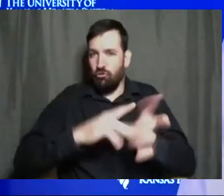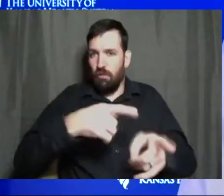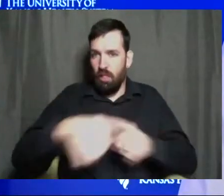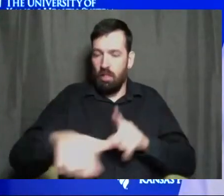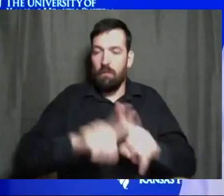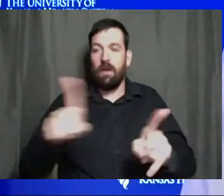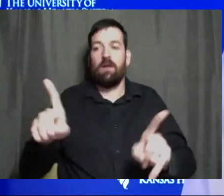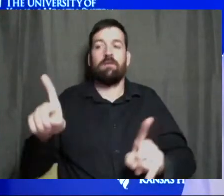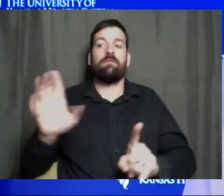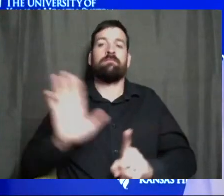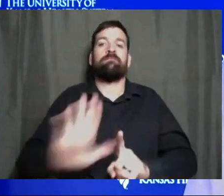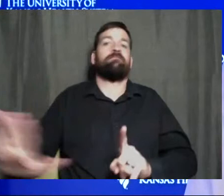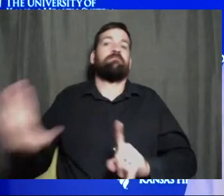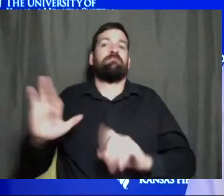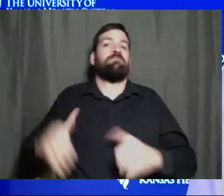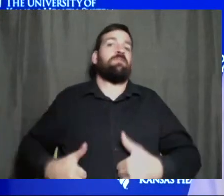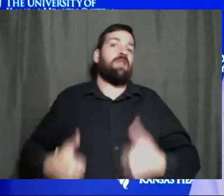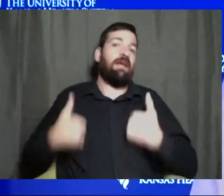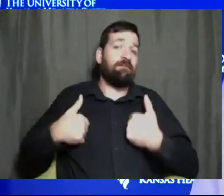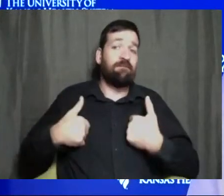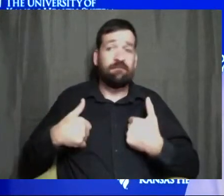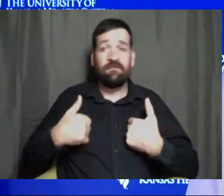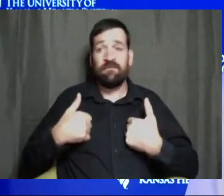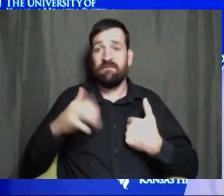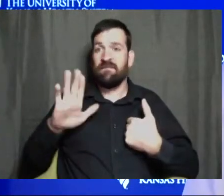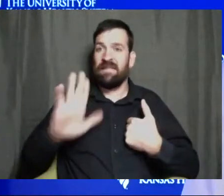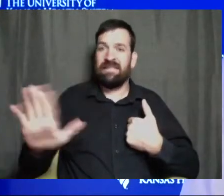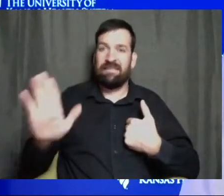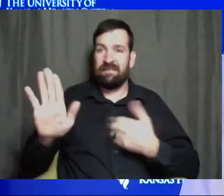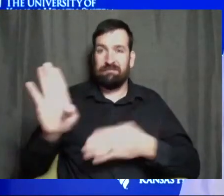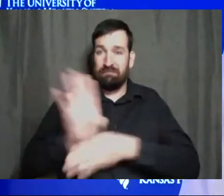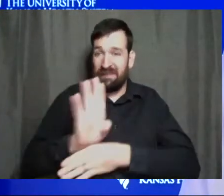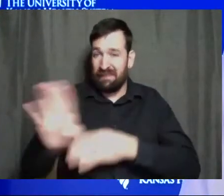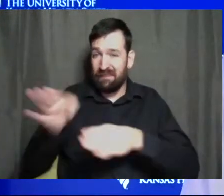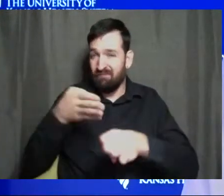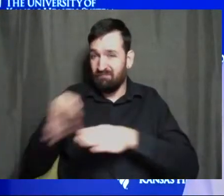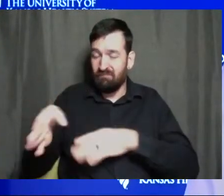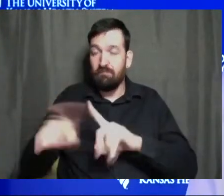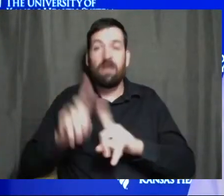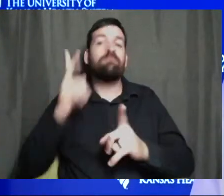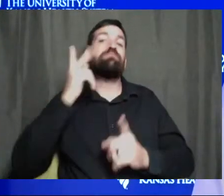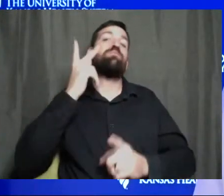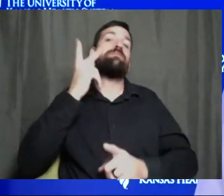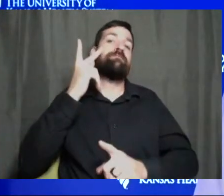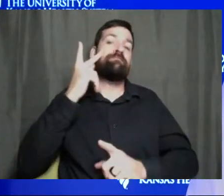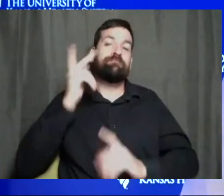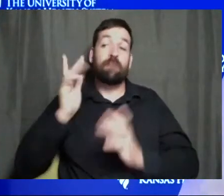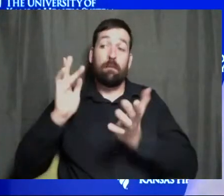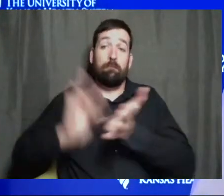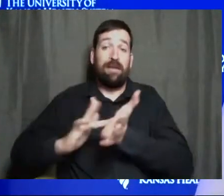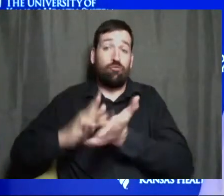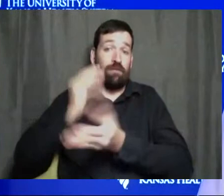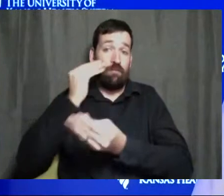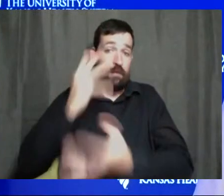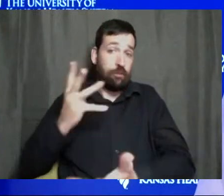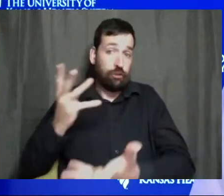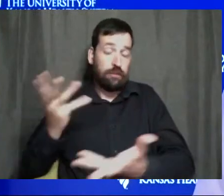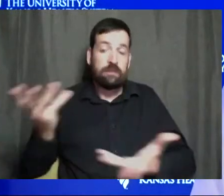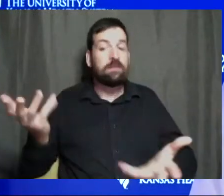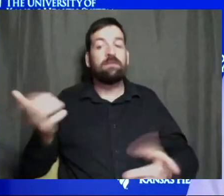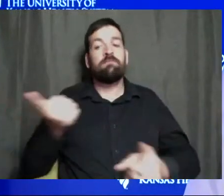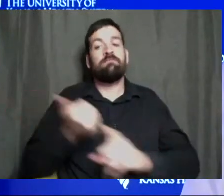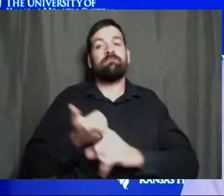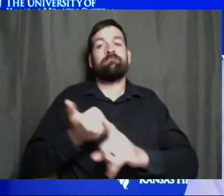within his life and commercialization. So we'll see. But as far as the medical information goes, he was getting